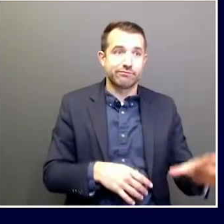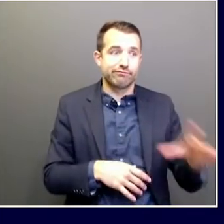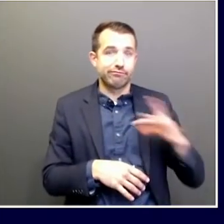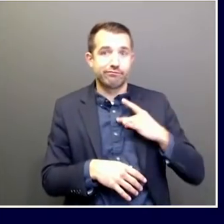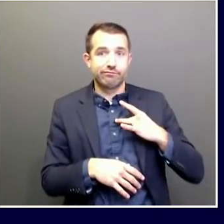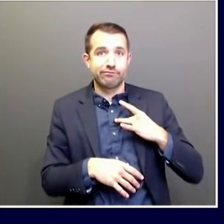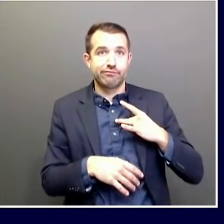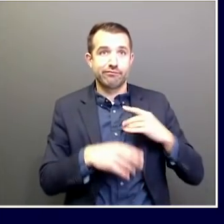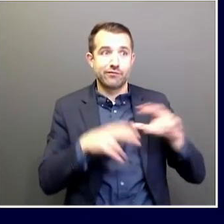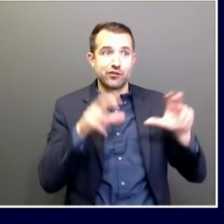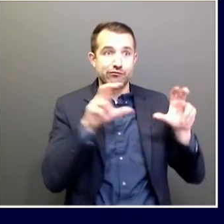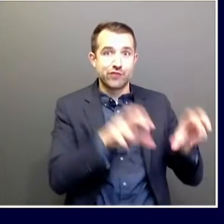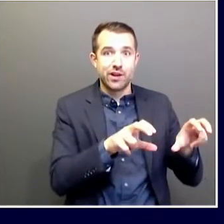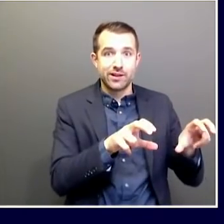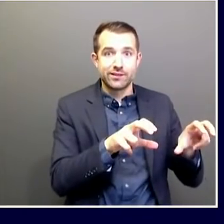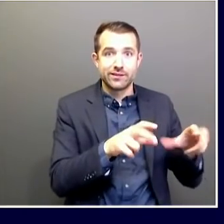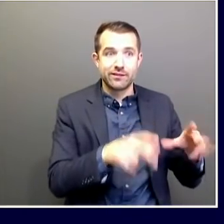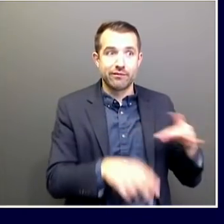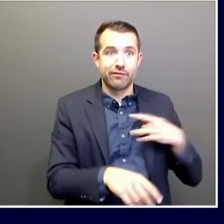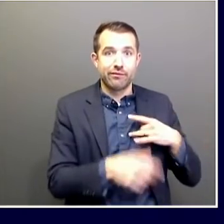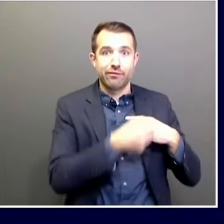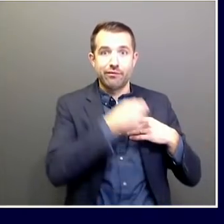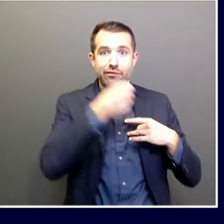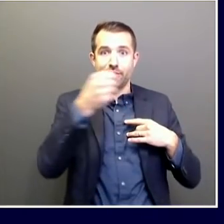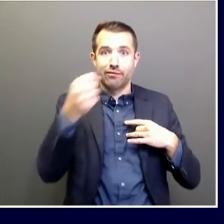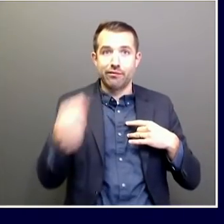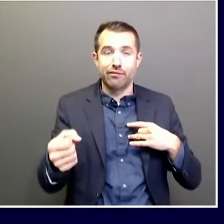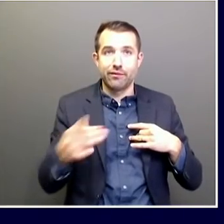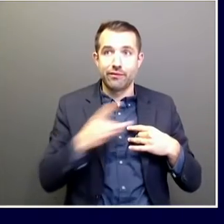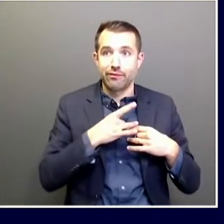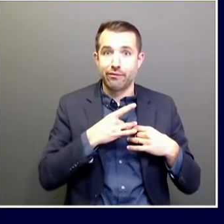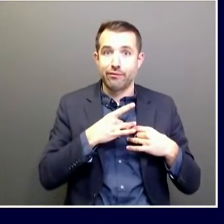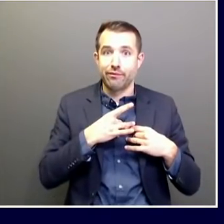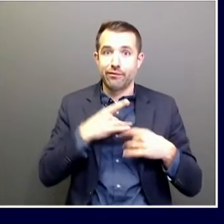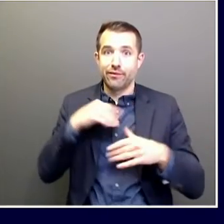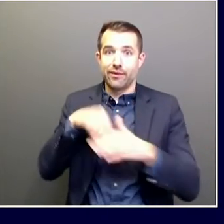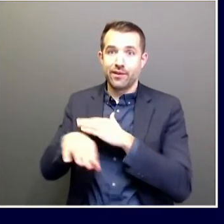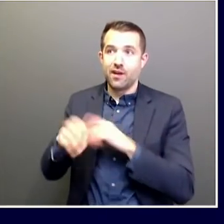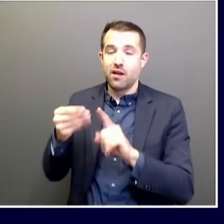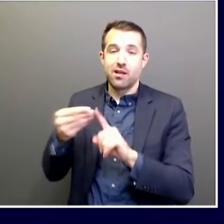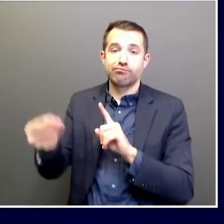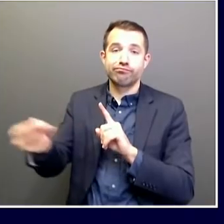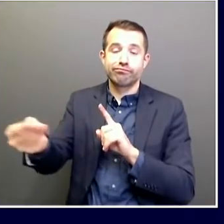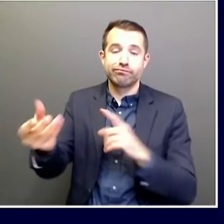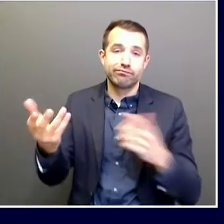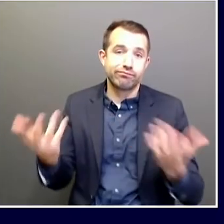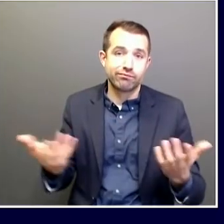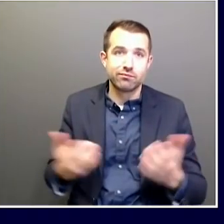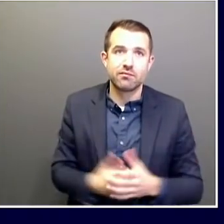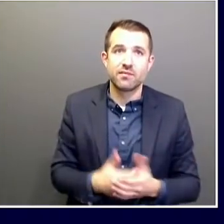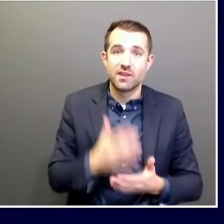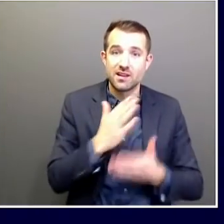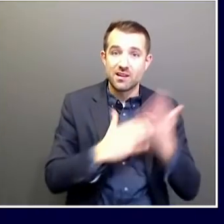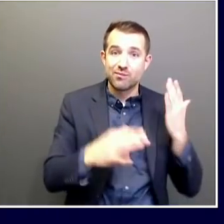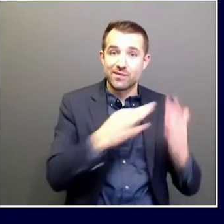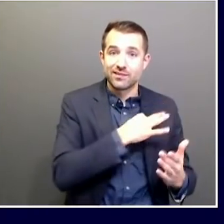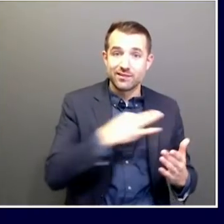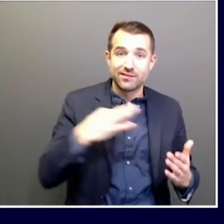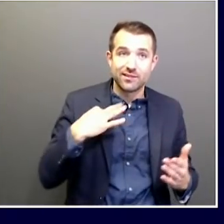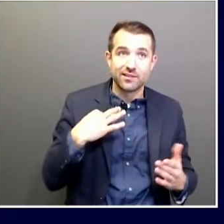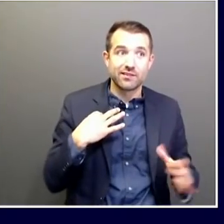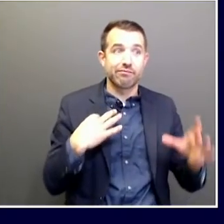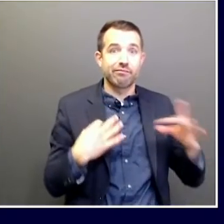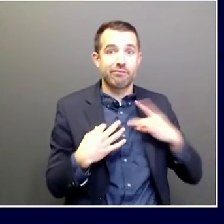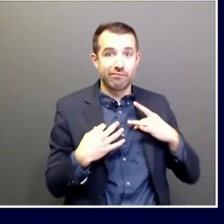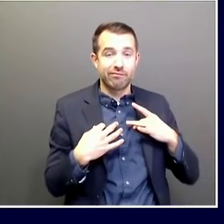it's similarly a mixture, again, based on turnover. So much like any other workplace type of situation, we're seeing a lot of